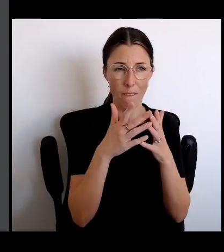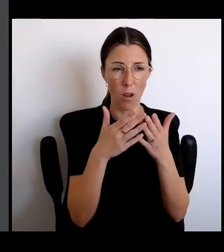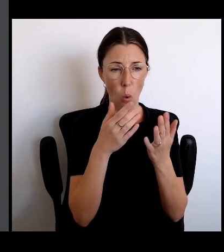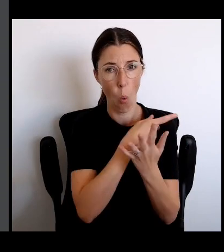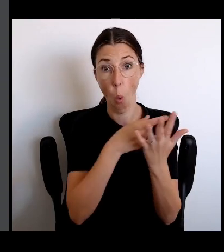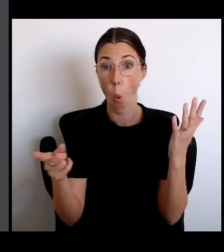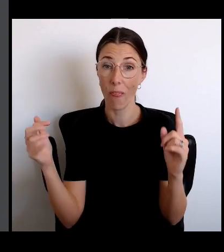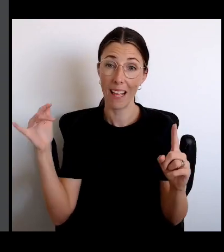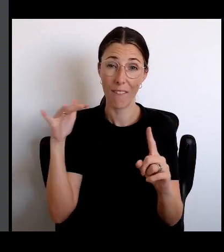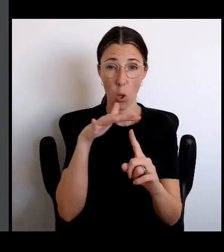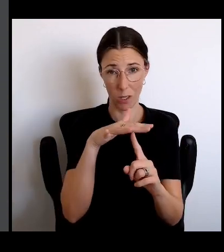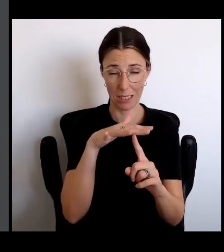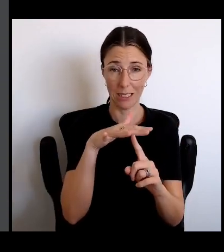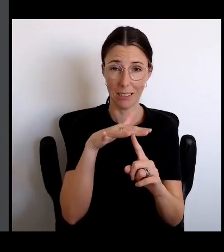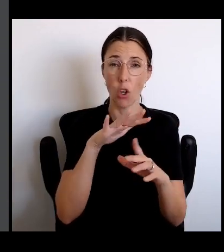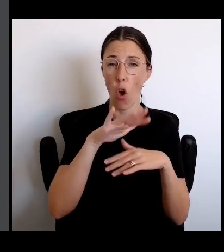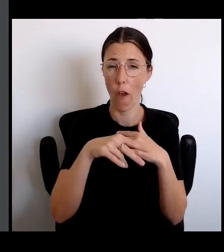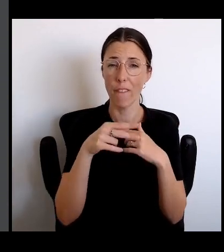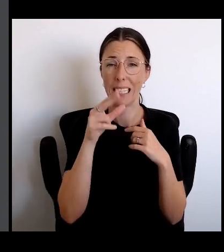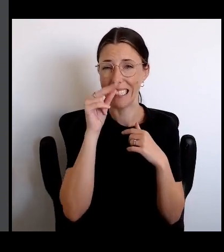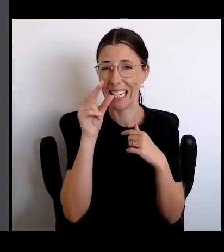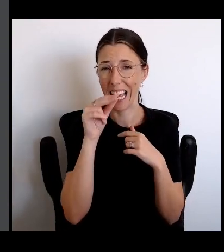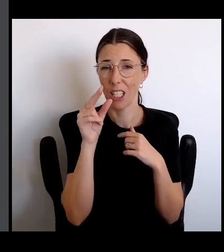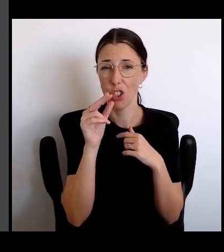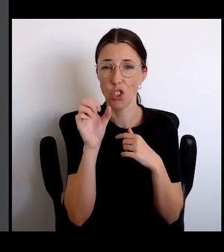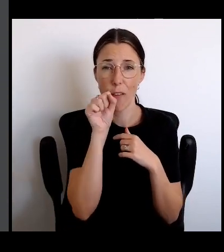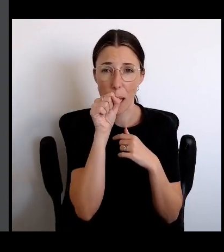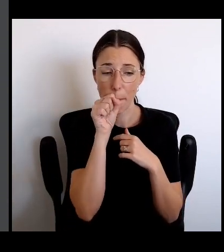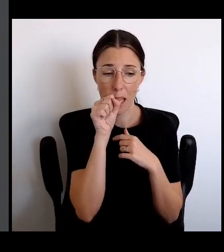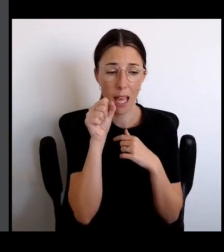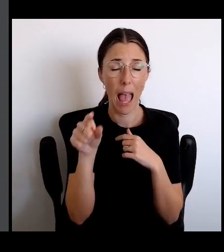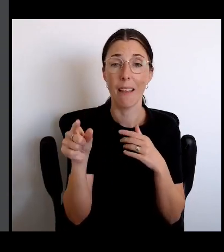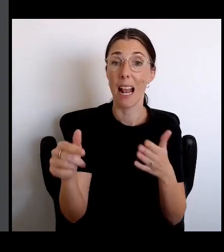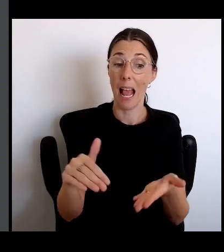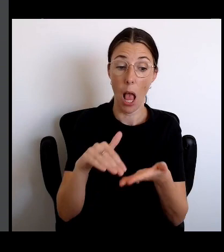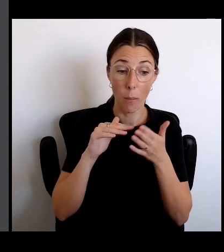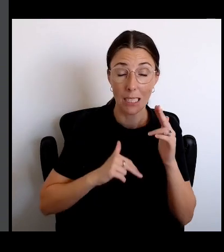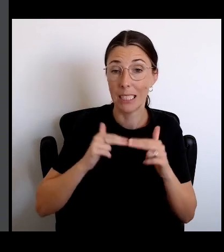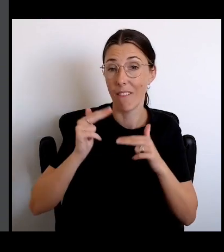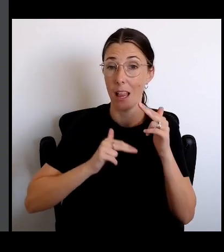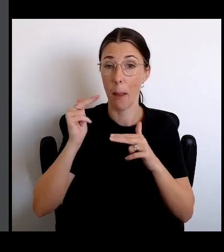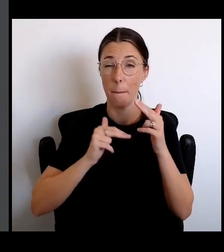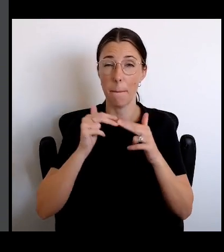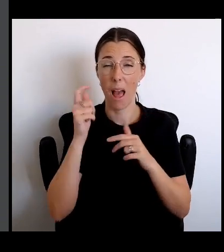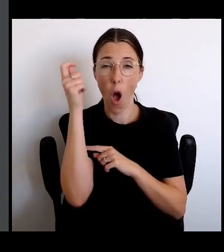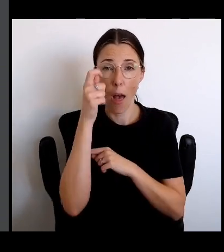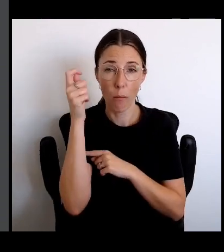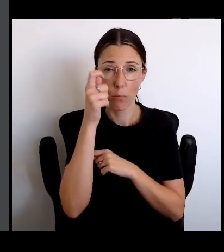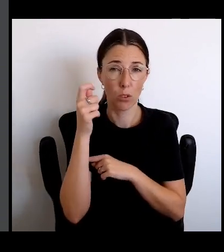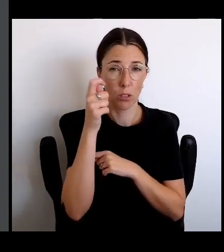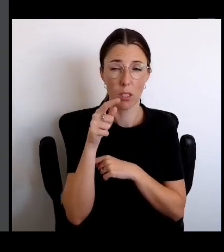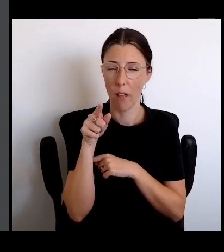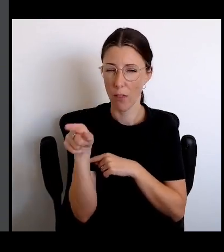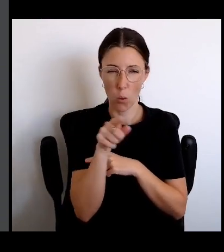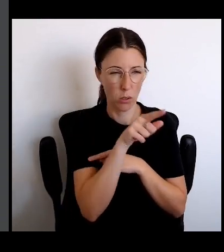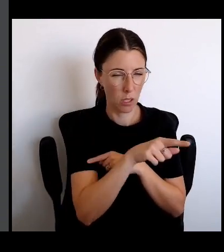us to develop a hypothesis in terms of how are those teenagers falling into groups, what do they have in common, and